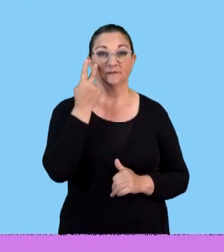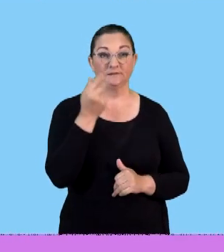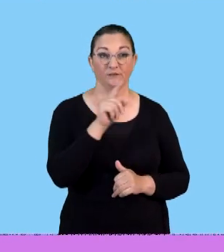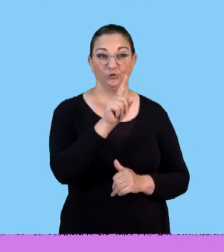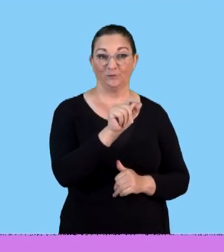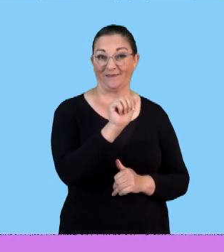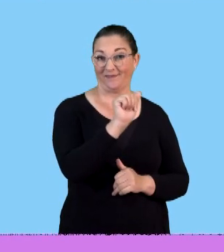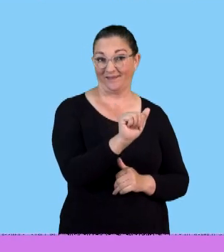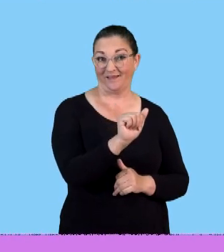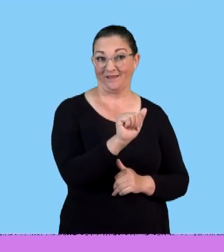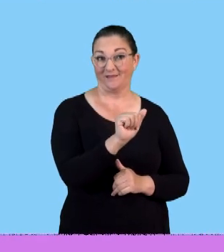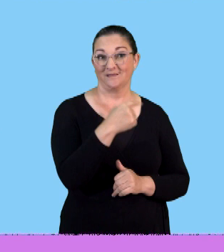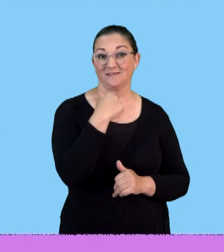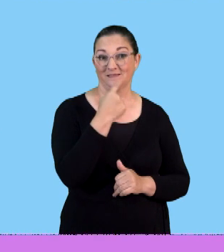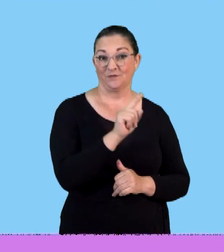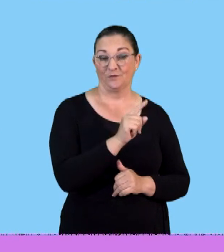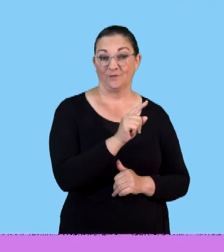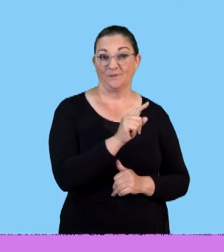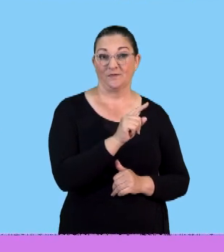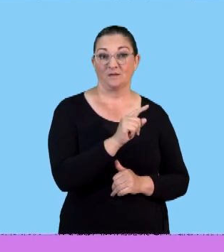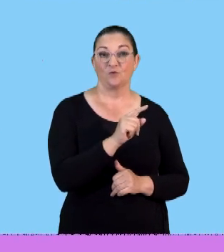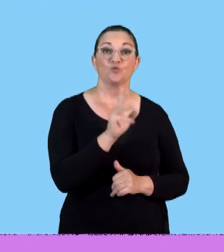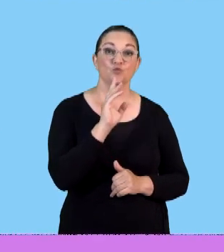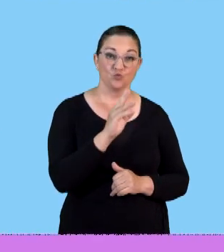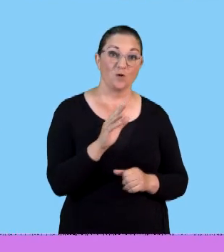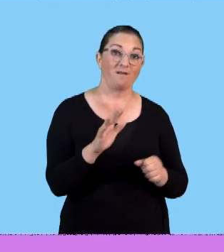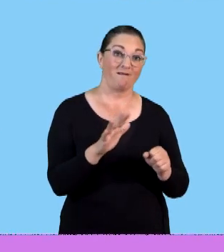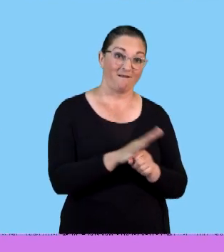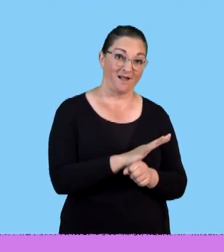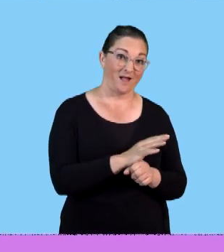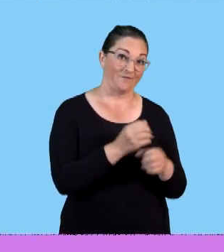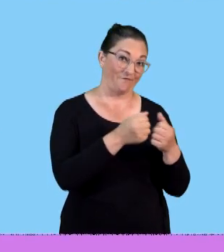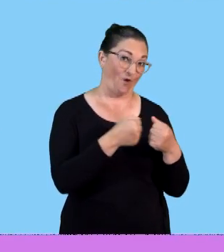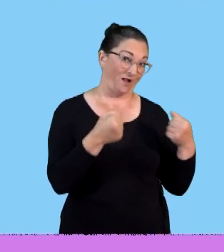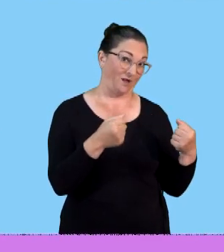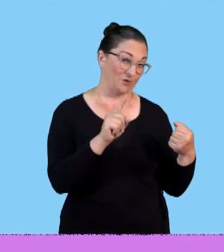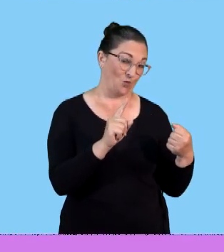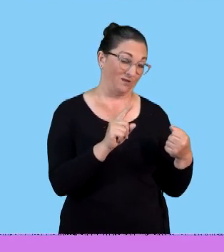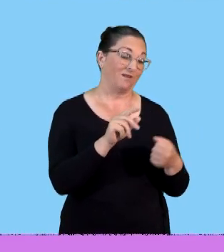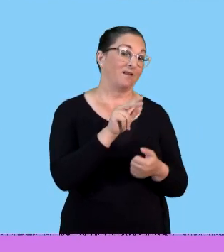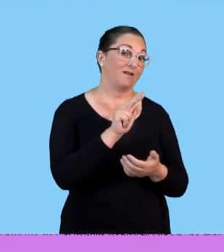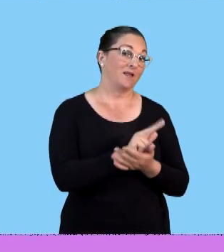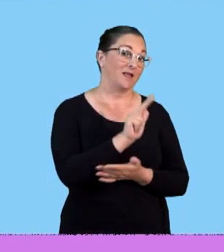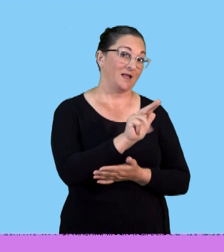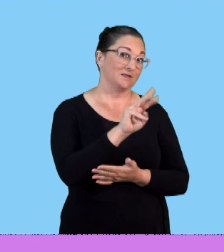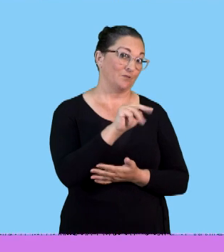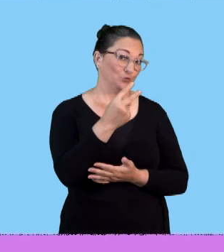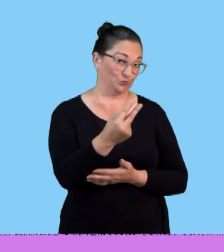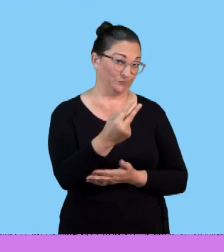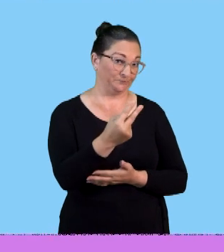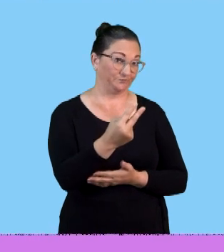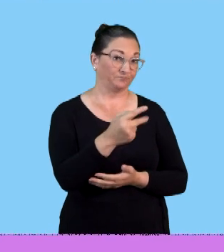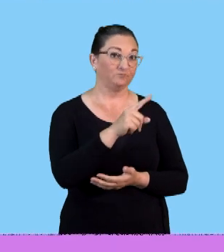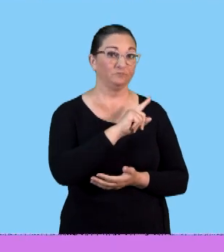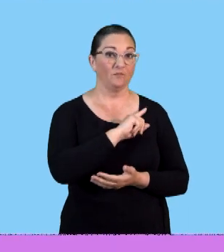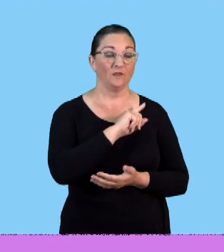at question A, we said the part that's going to be covered by our two cabinets is 18 square